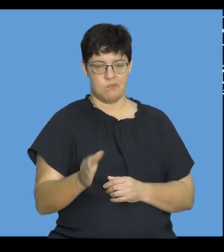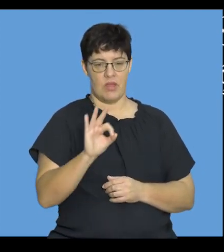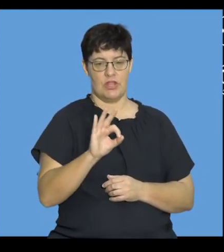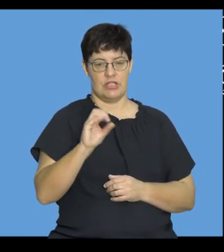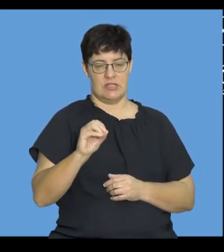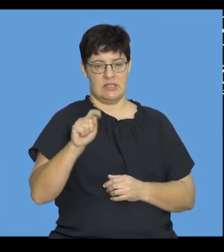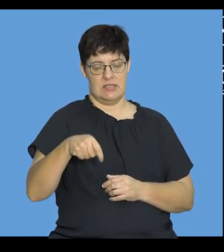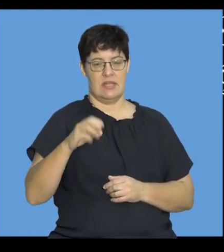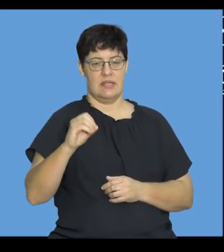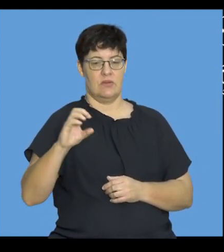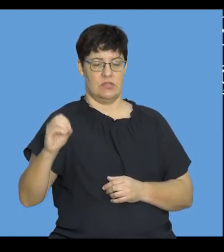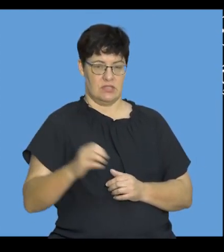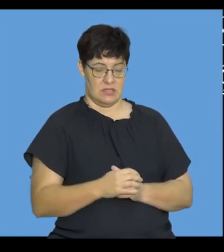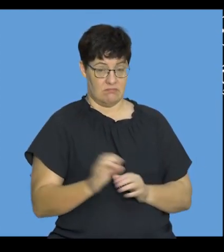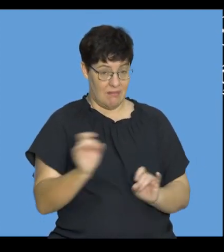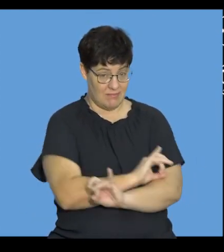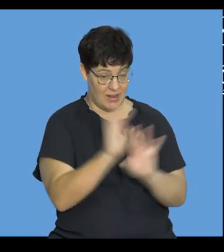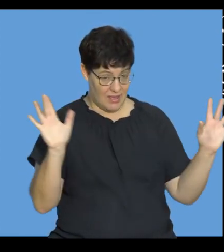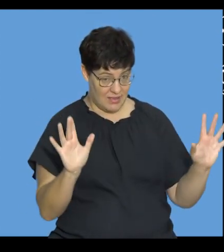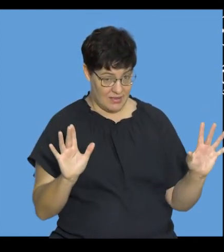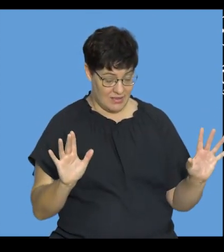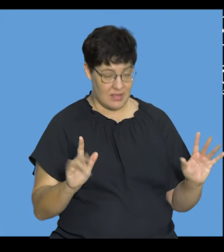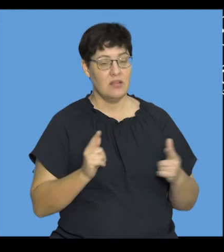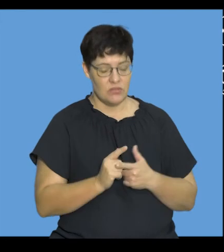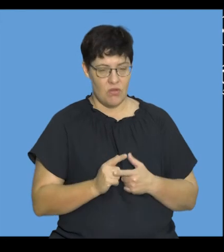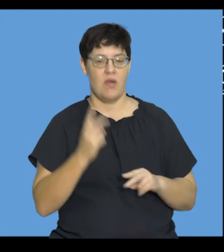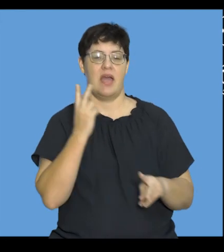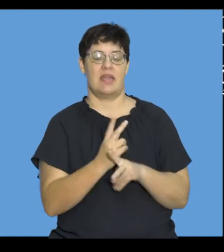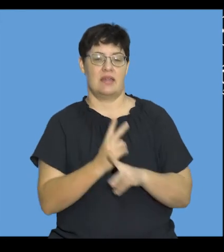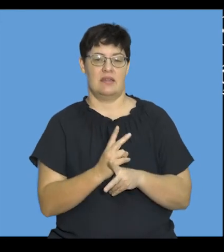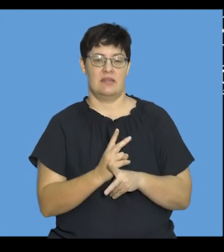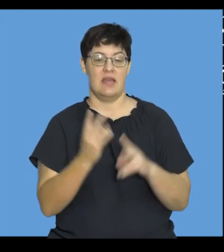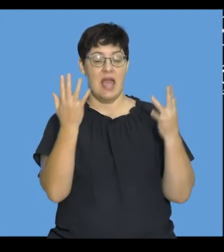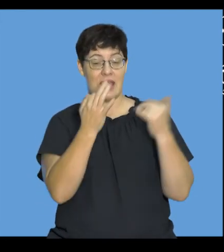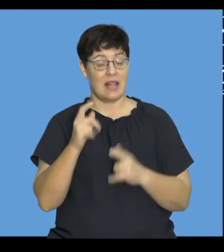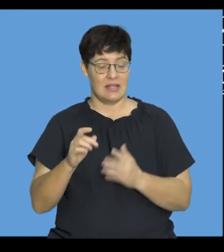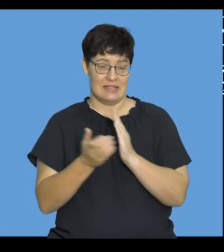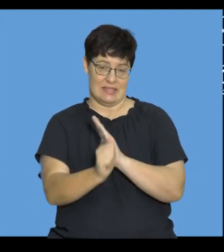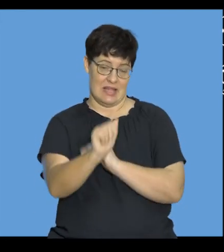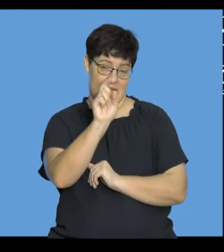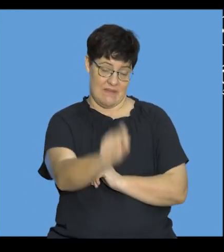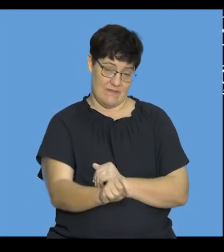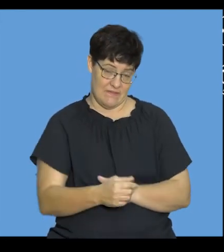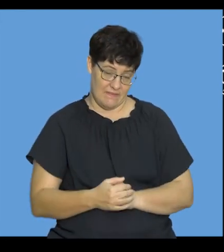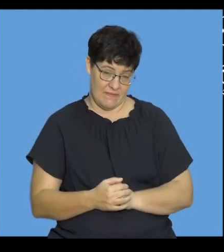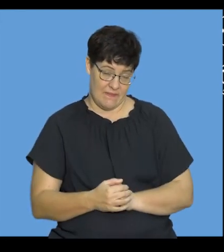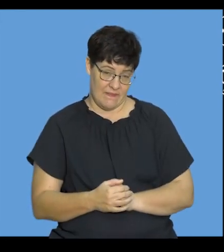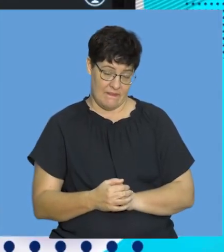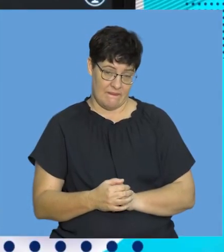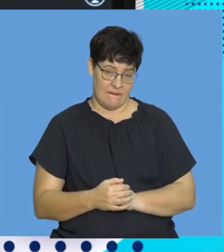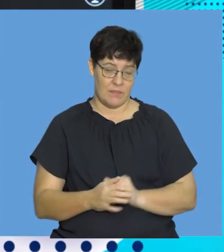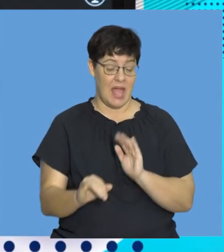rand. Clearly, so once again, a calculator skill. Identify the credit